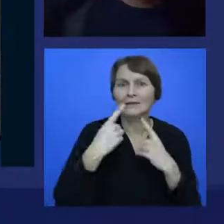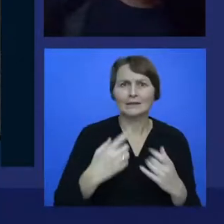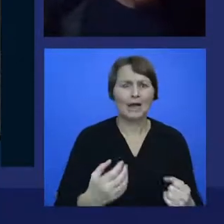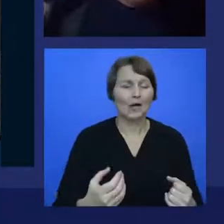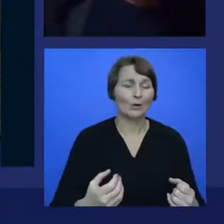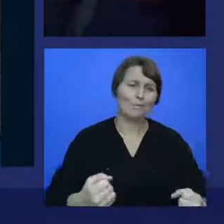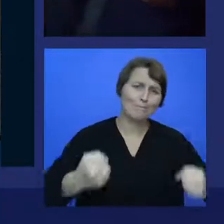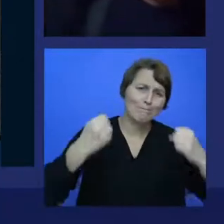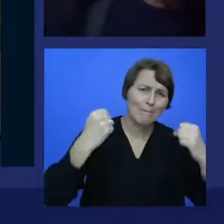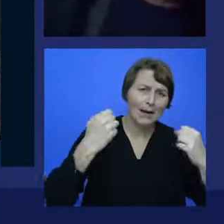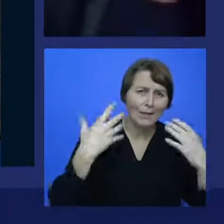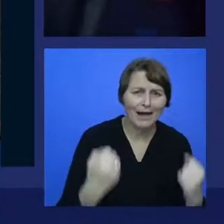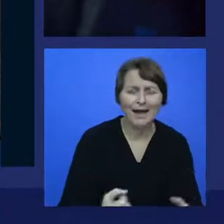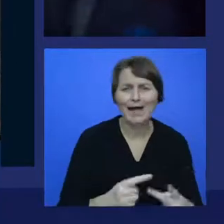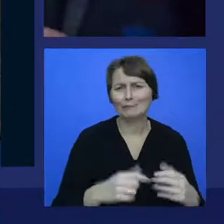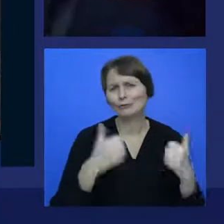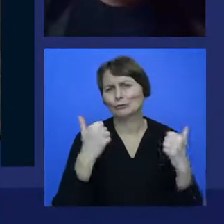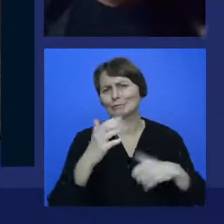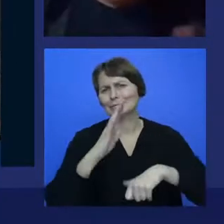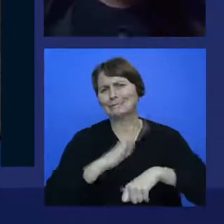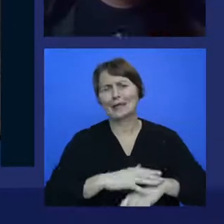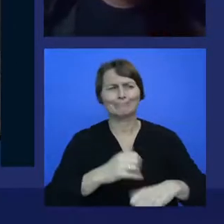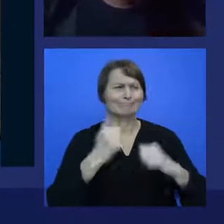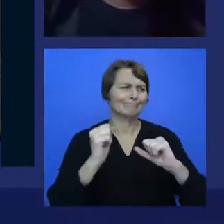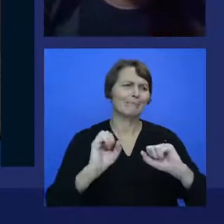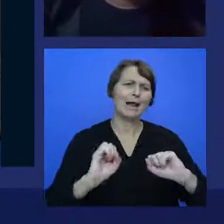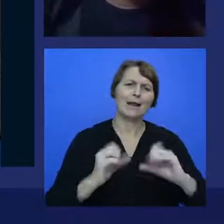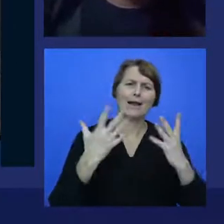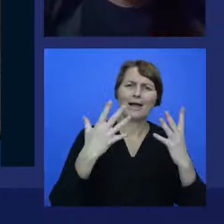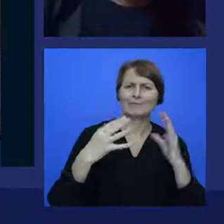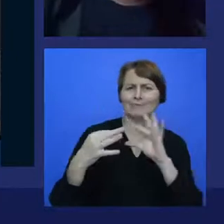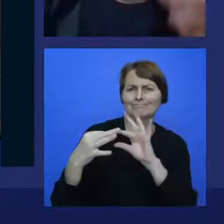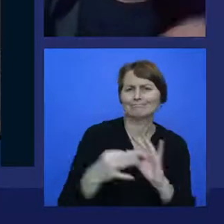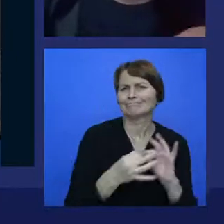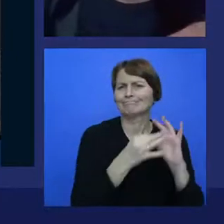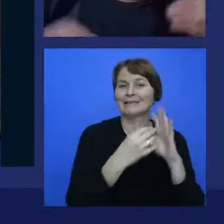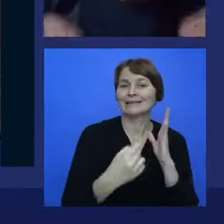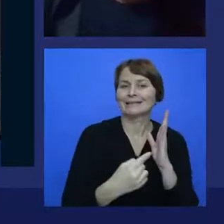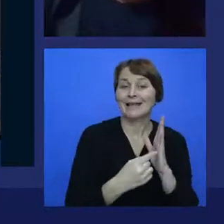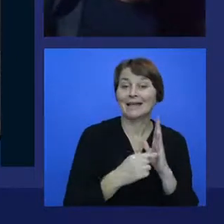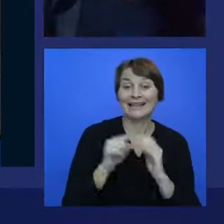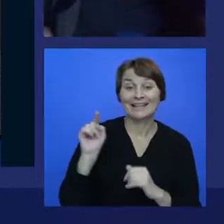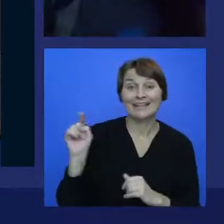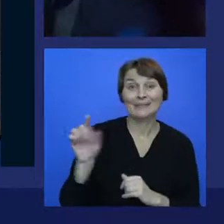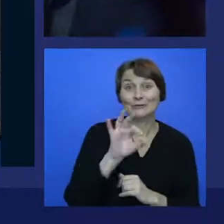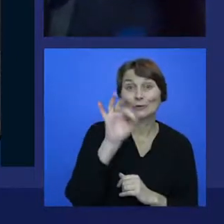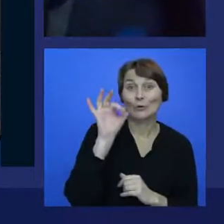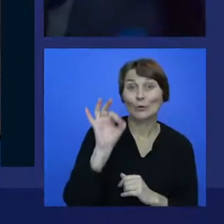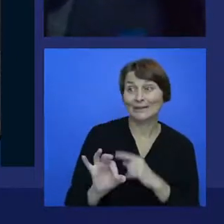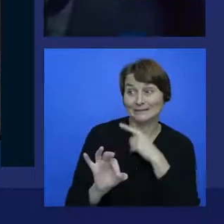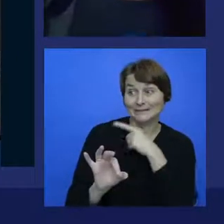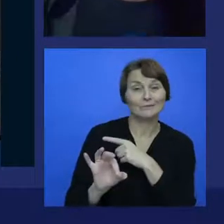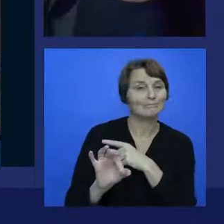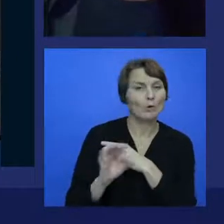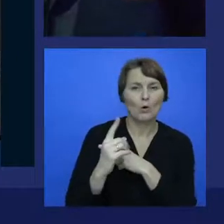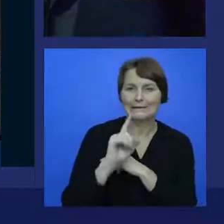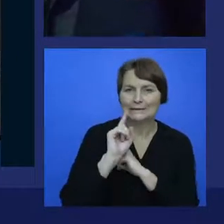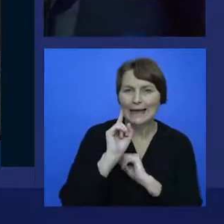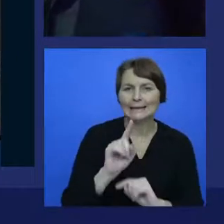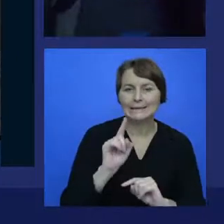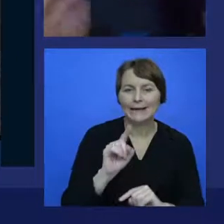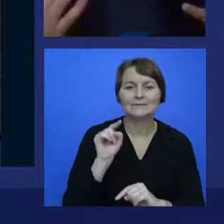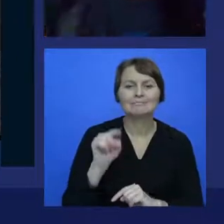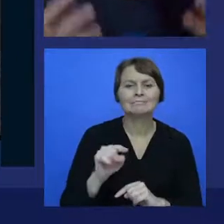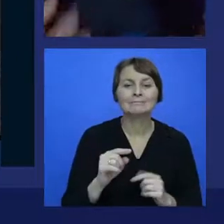great time to be alive in tech. And I always ask this question. With great power, right, AI gives us immense